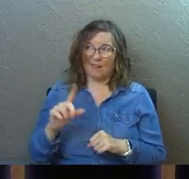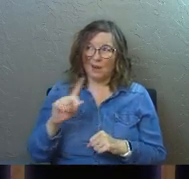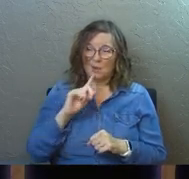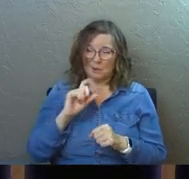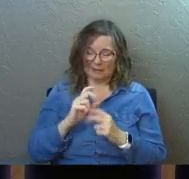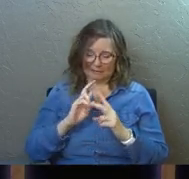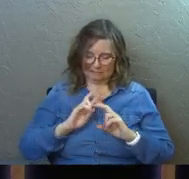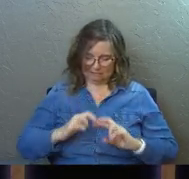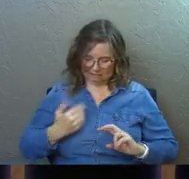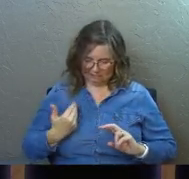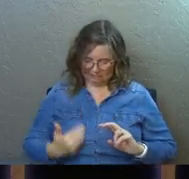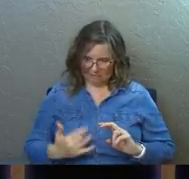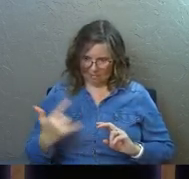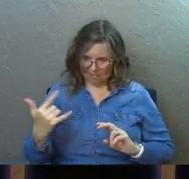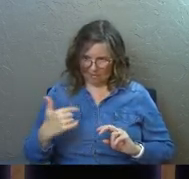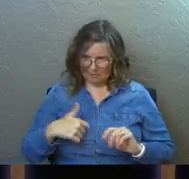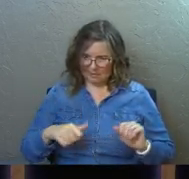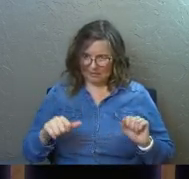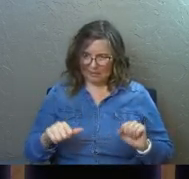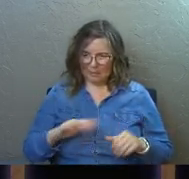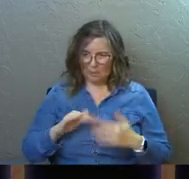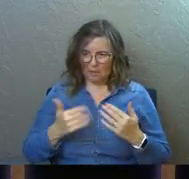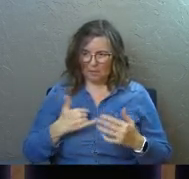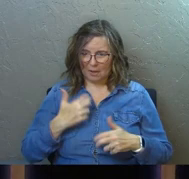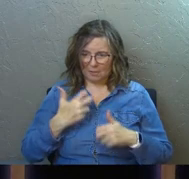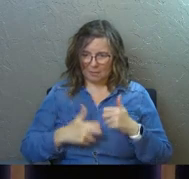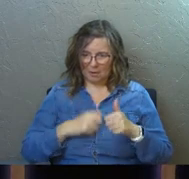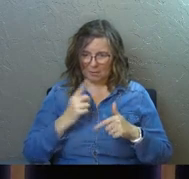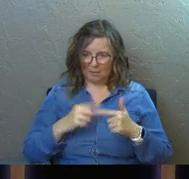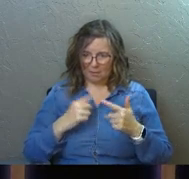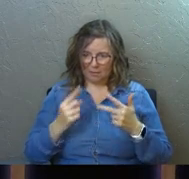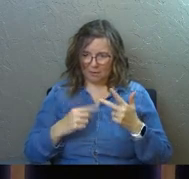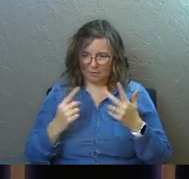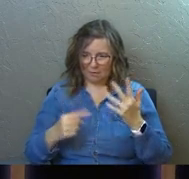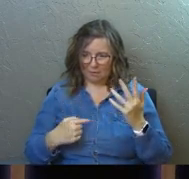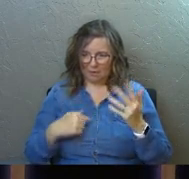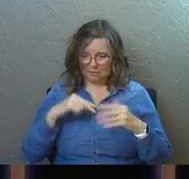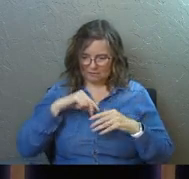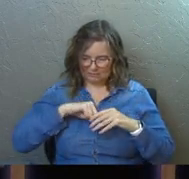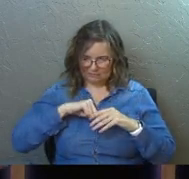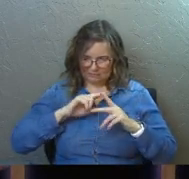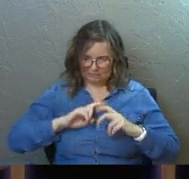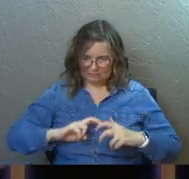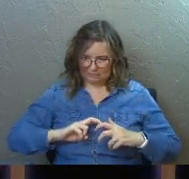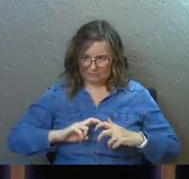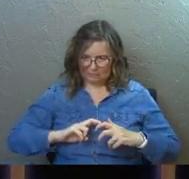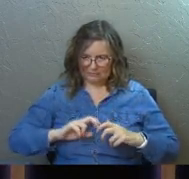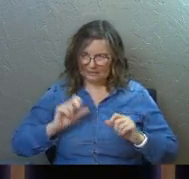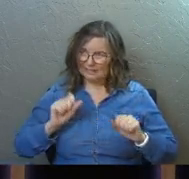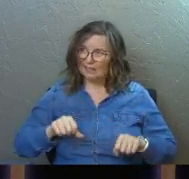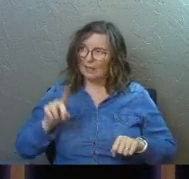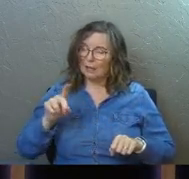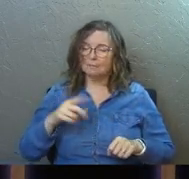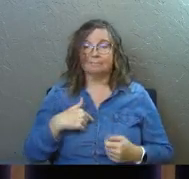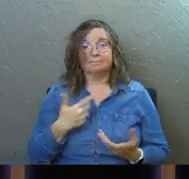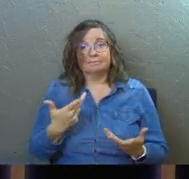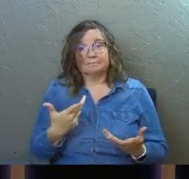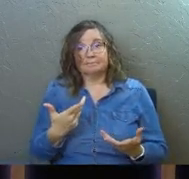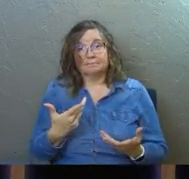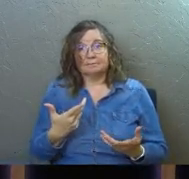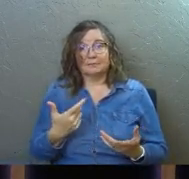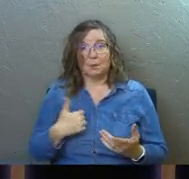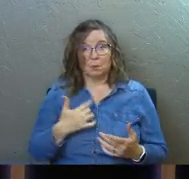Could God possibly love me with all my problems? Just something to think about.